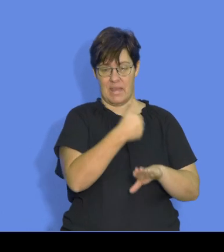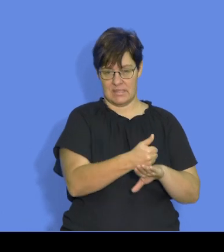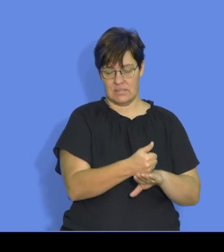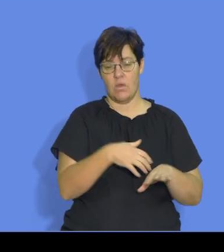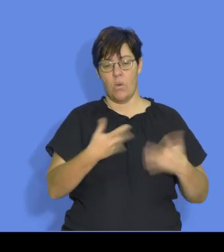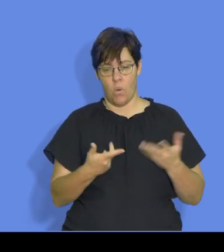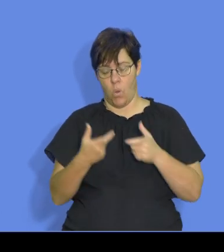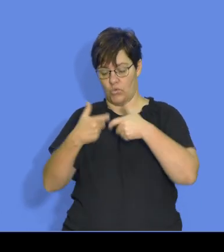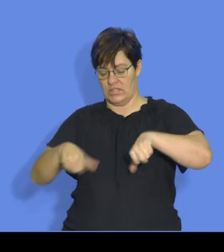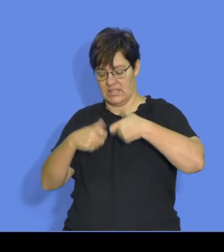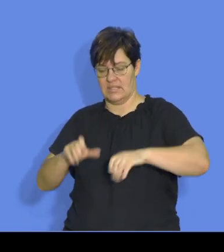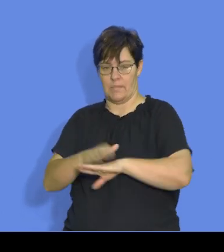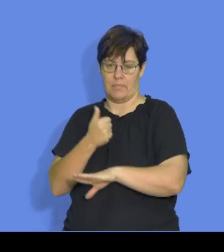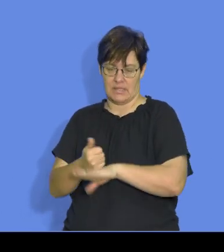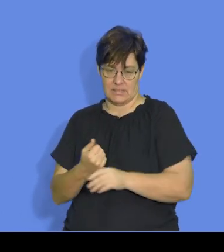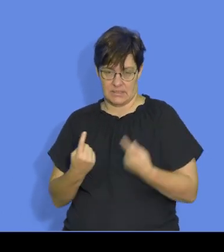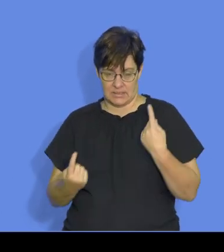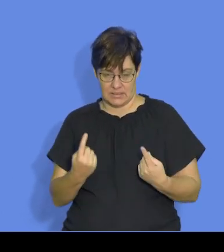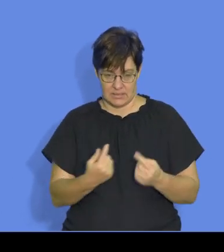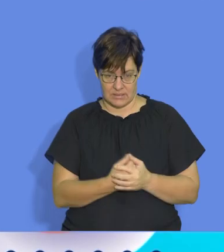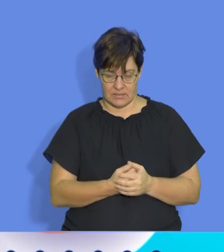receipt basis. That means,